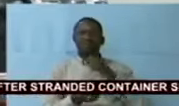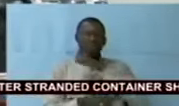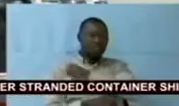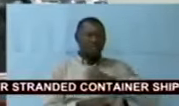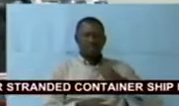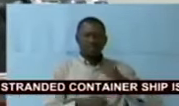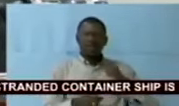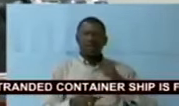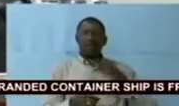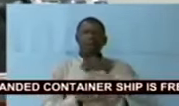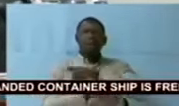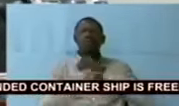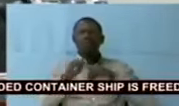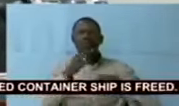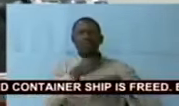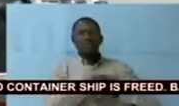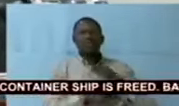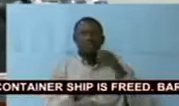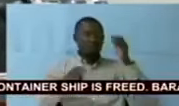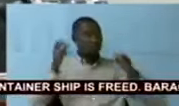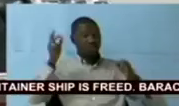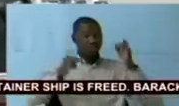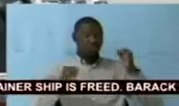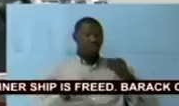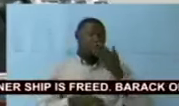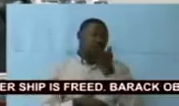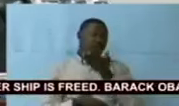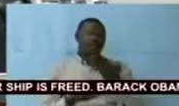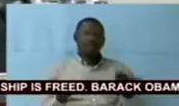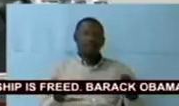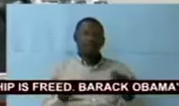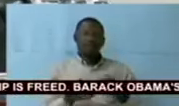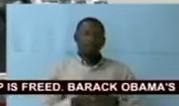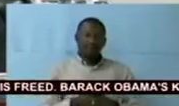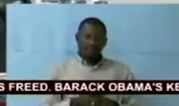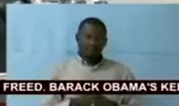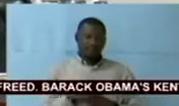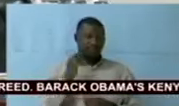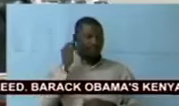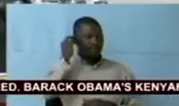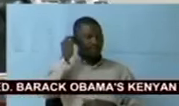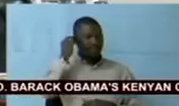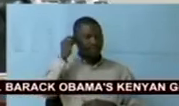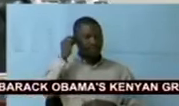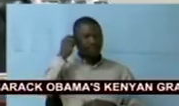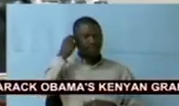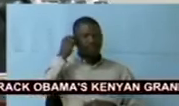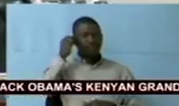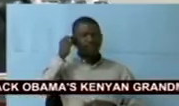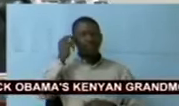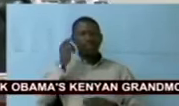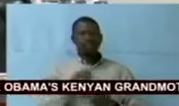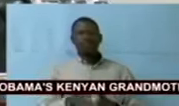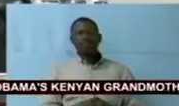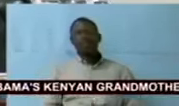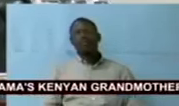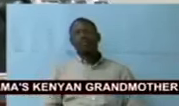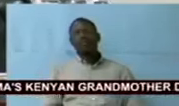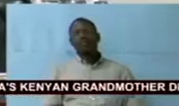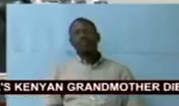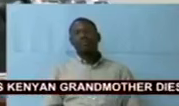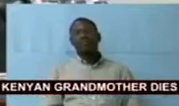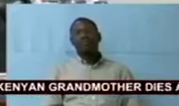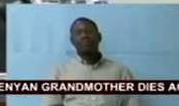Wolam nyintiko hanu fango amanlo la sotokatu na bankola kruya sartol ni luwalu men